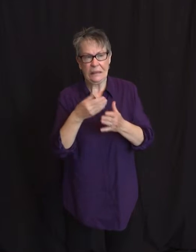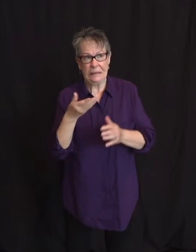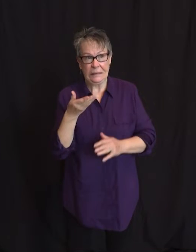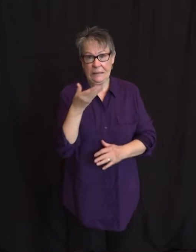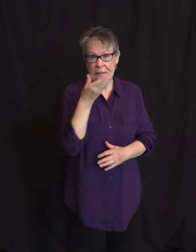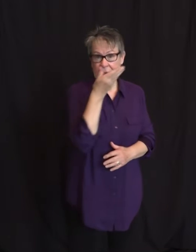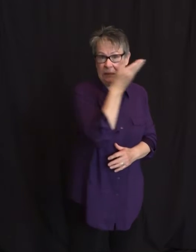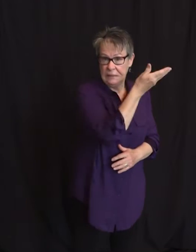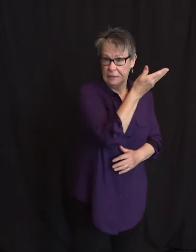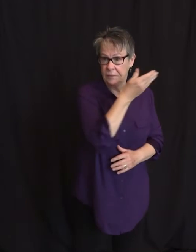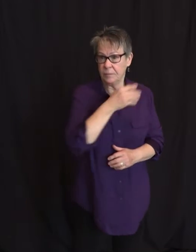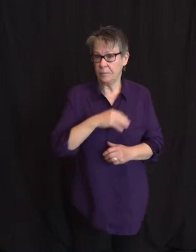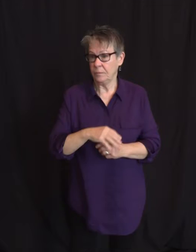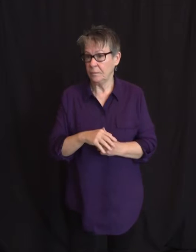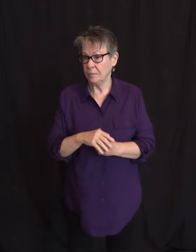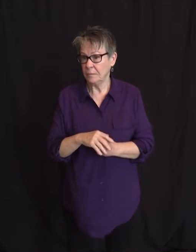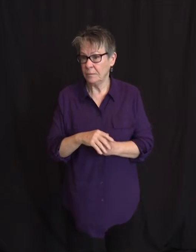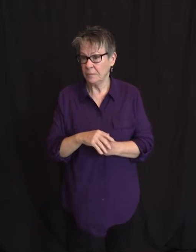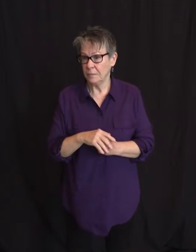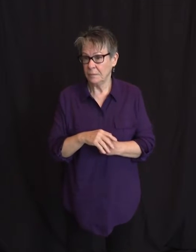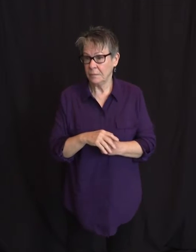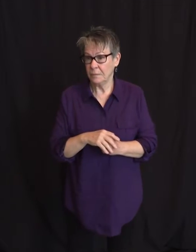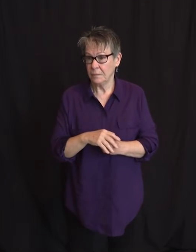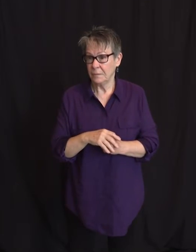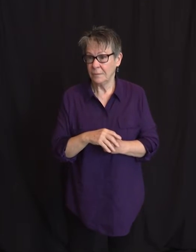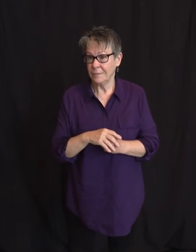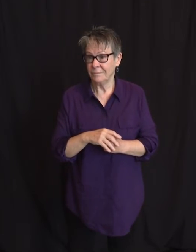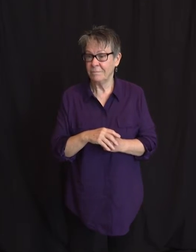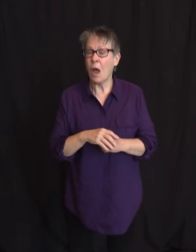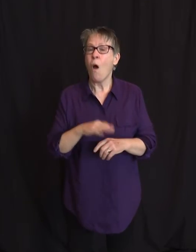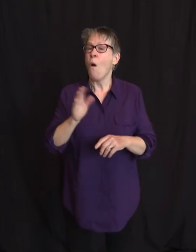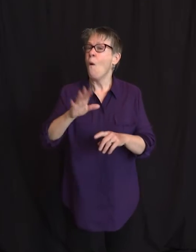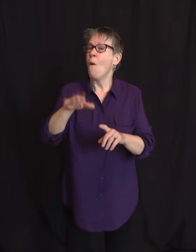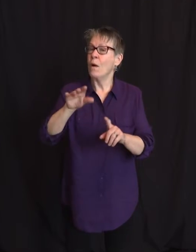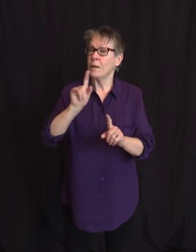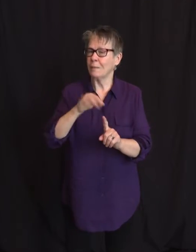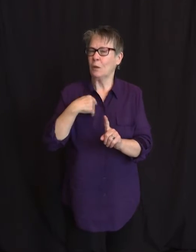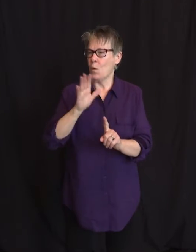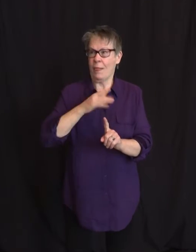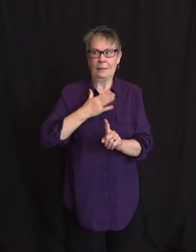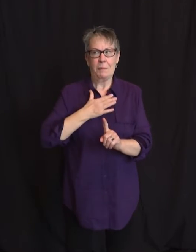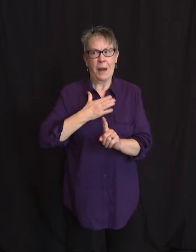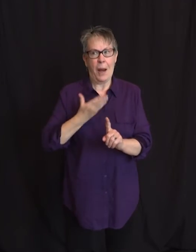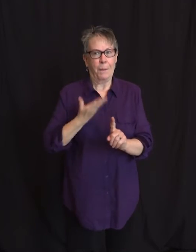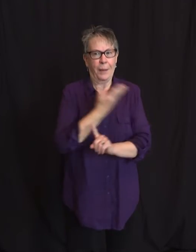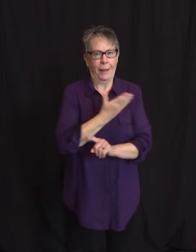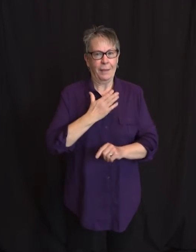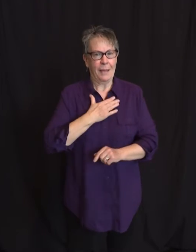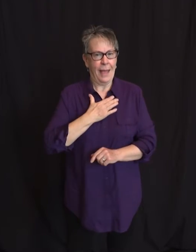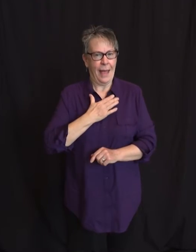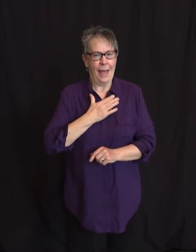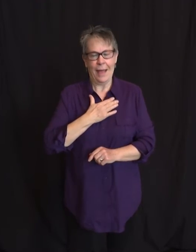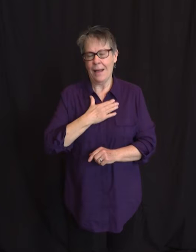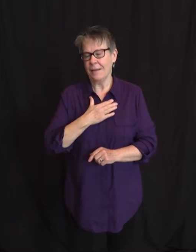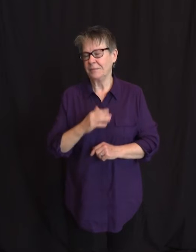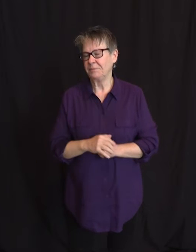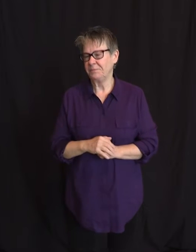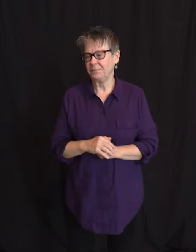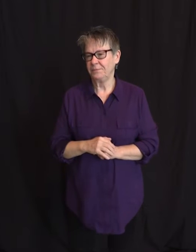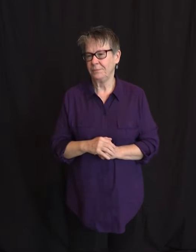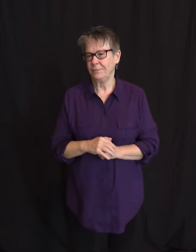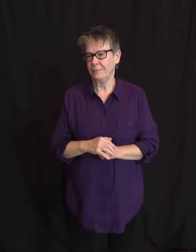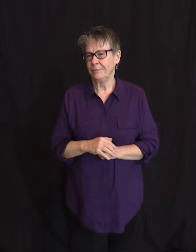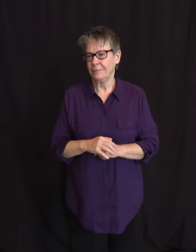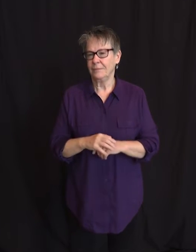bill. And also bipartisan. So again, the key is we have about 140 co-sponsors, a number of